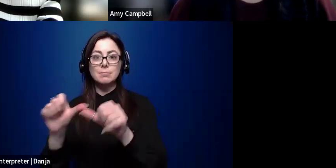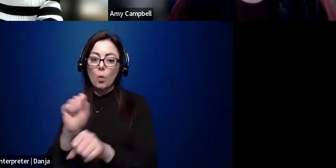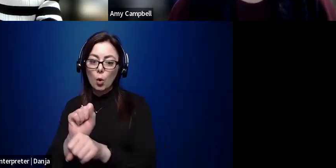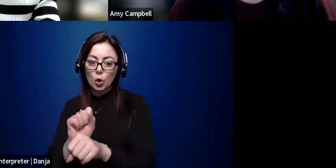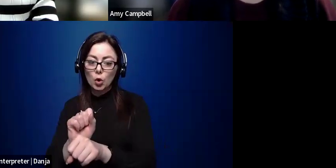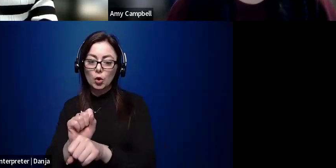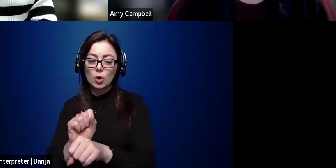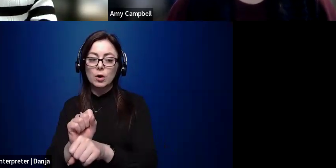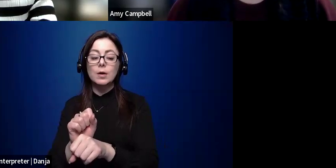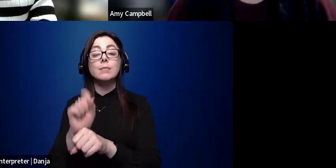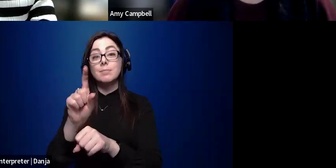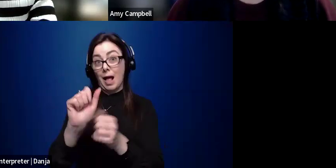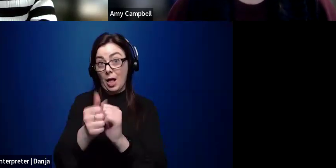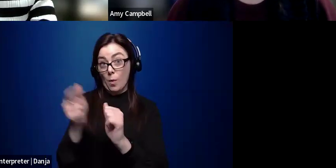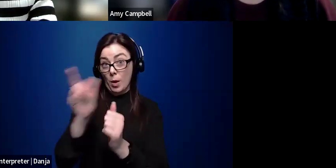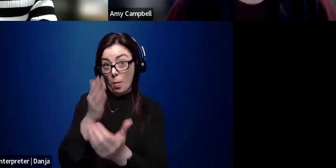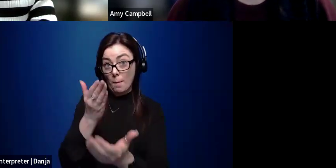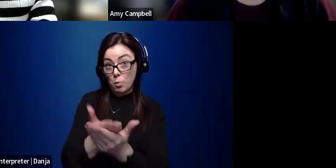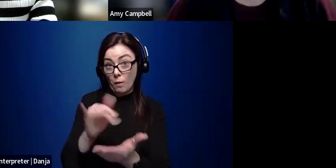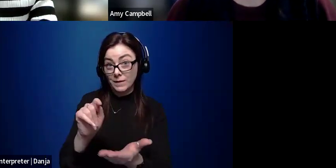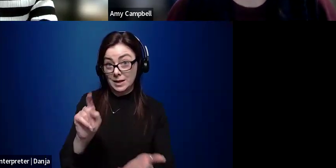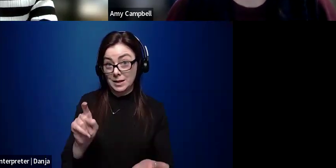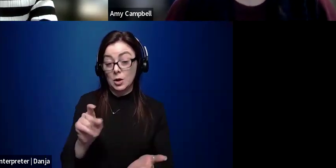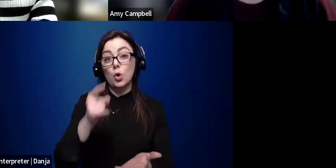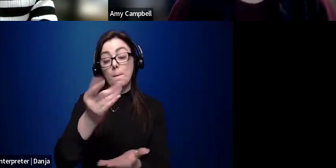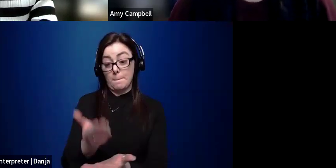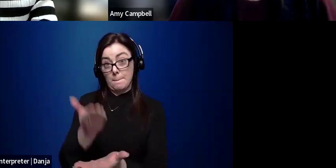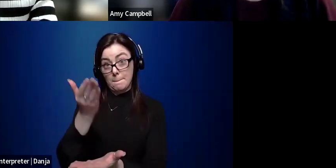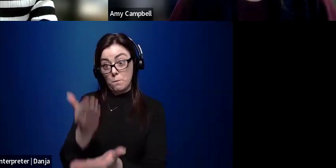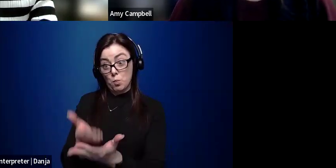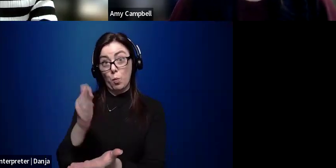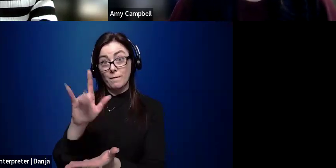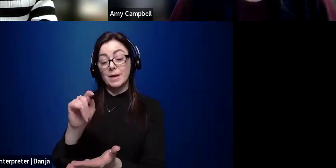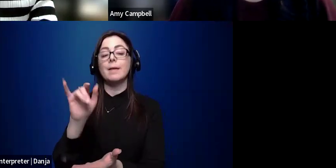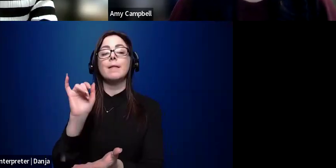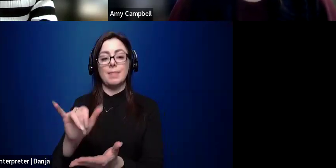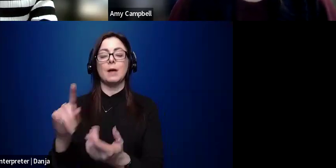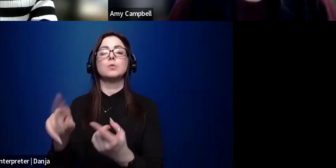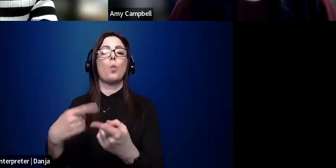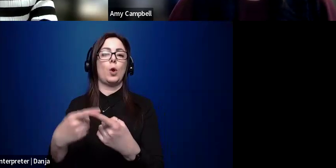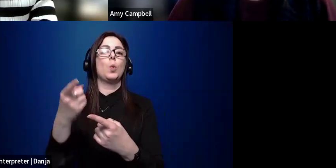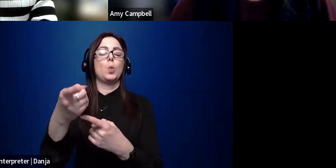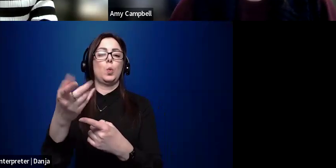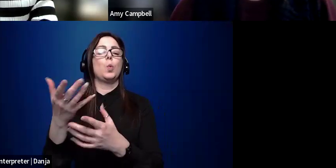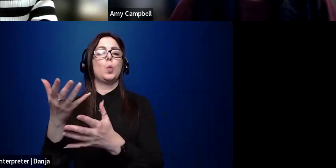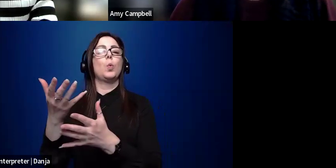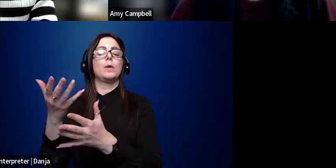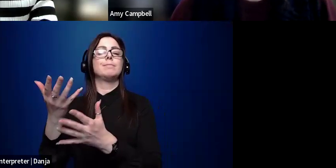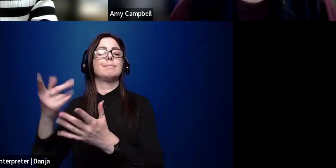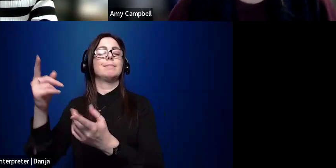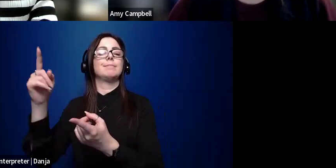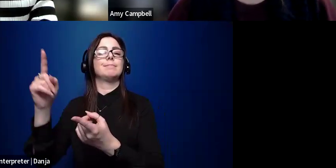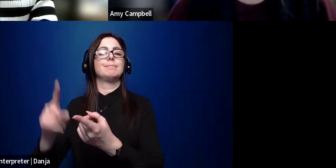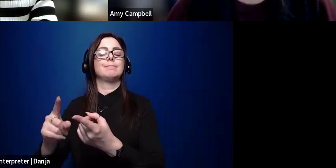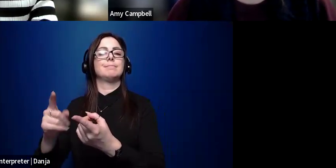And in the proving of it is when you usually lose people. That's where your savings is in making people who